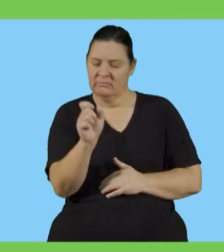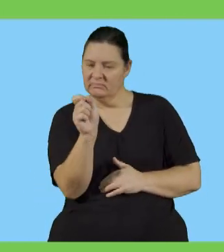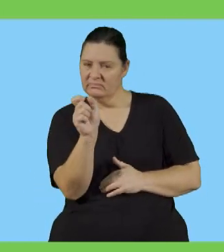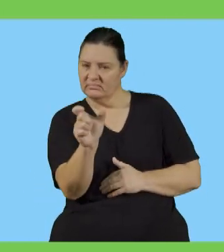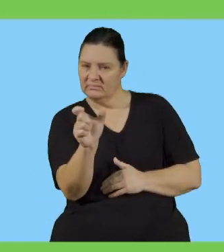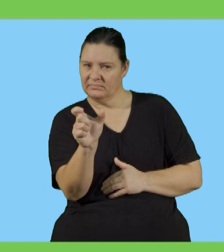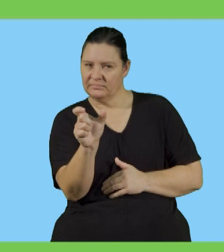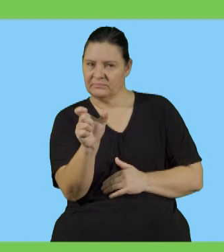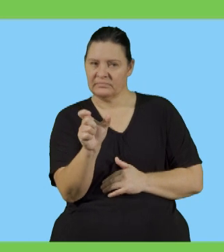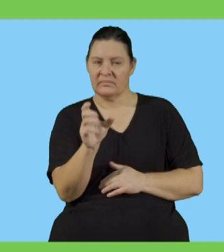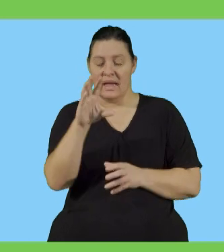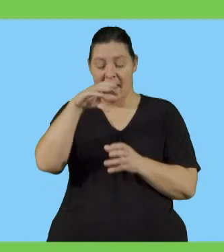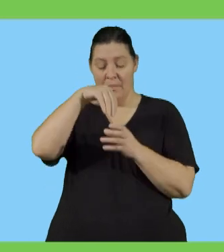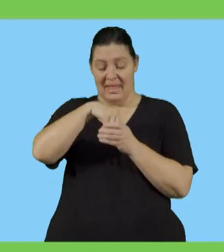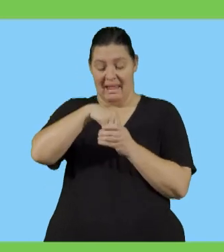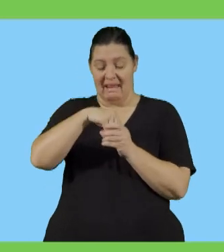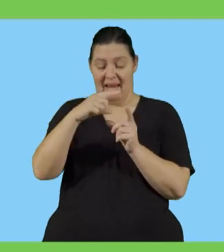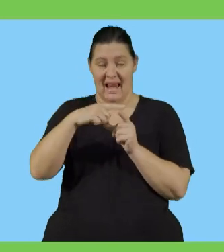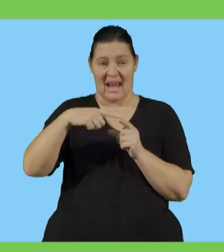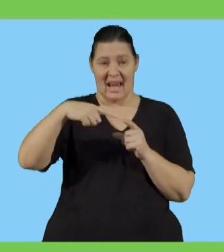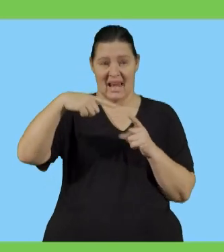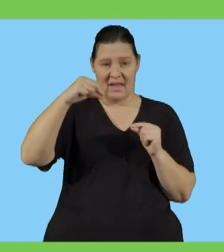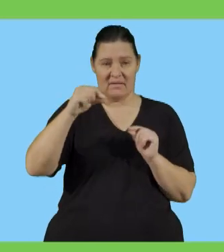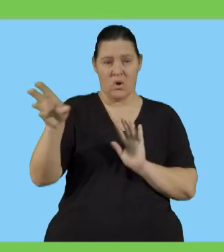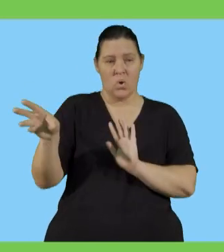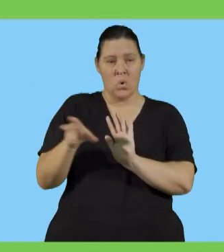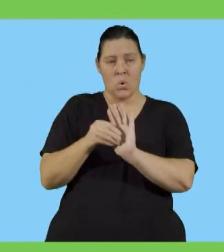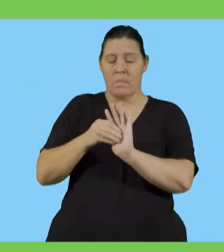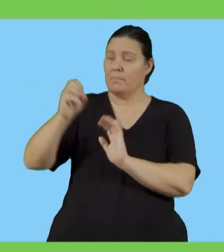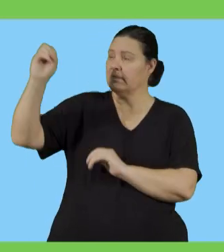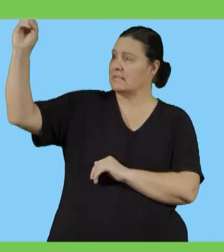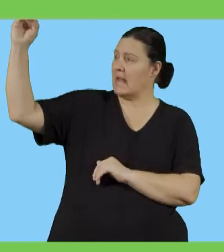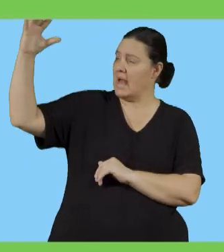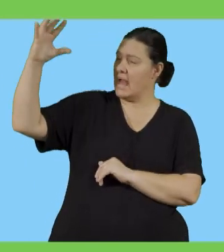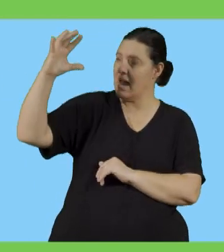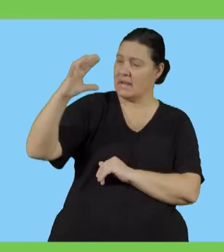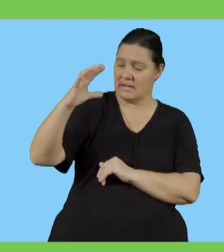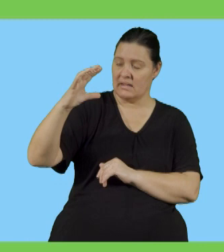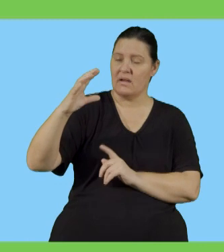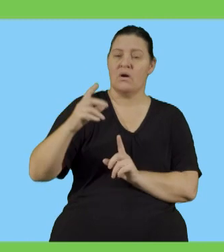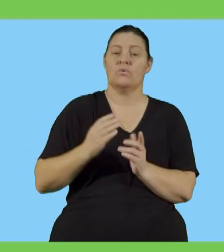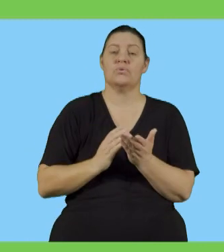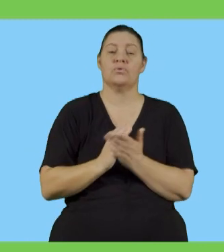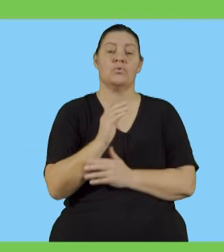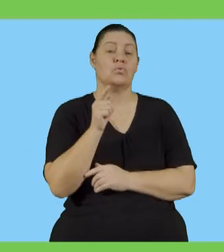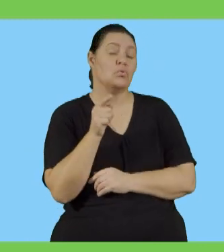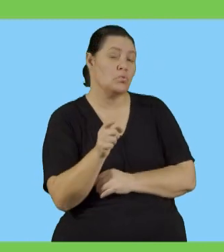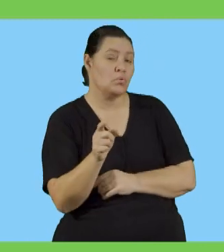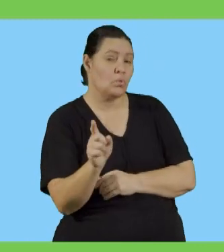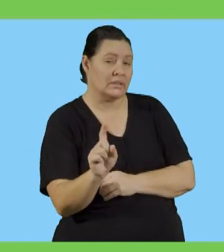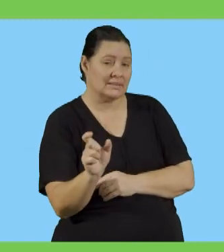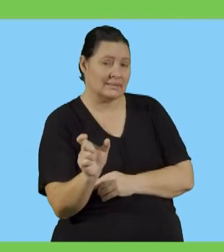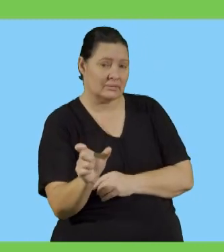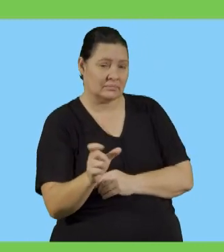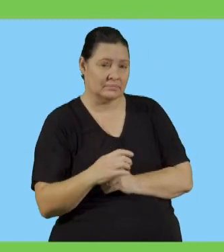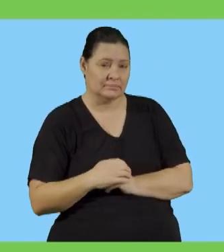blank space again in the leaves captures the sunlight through the, we have another